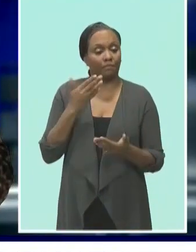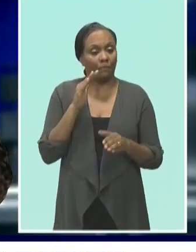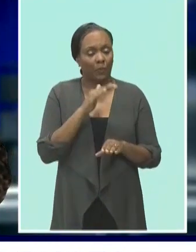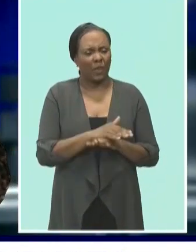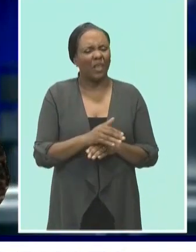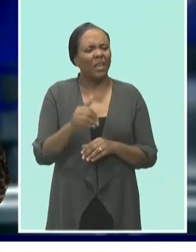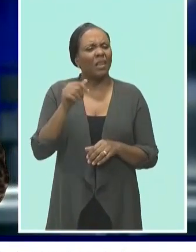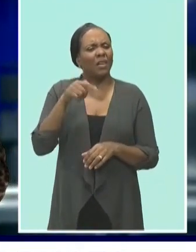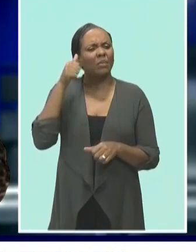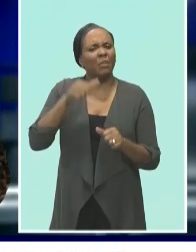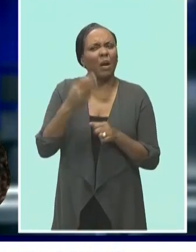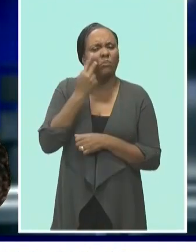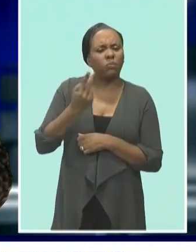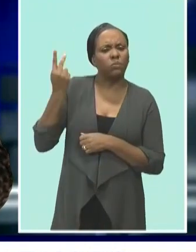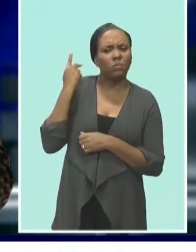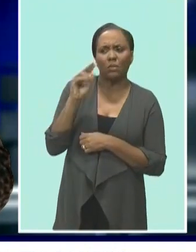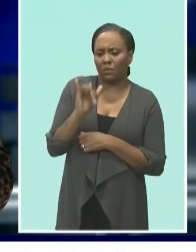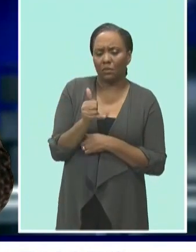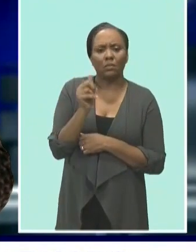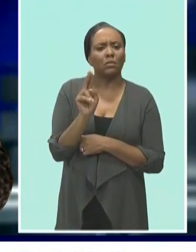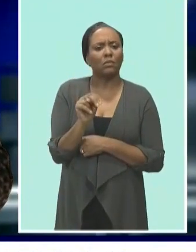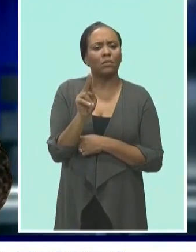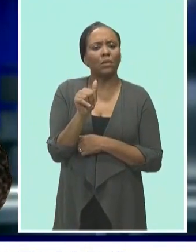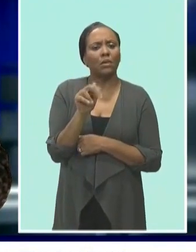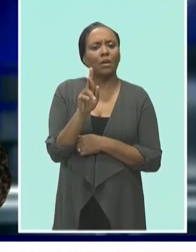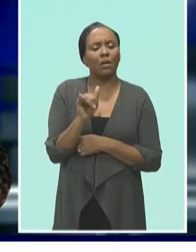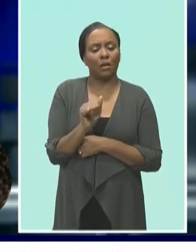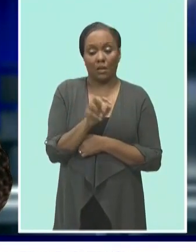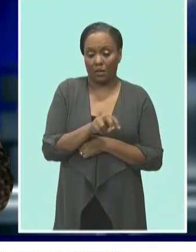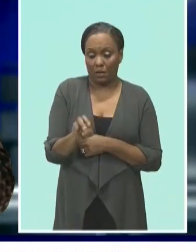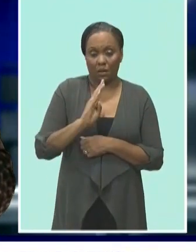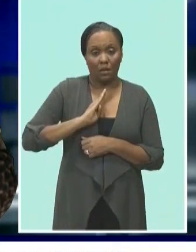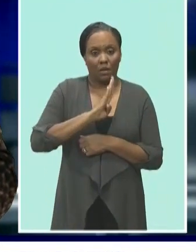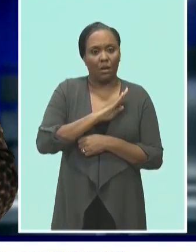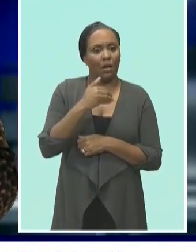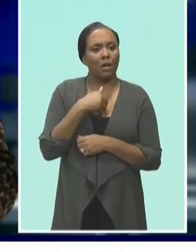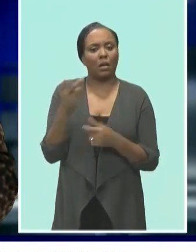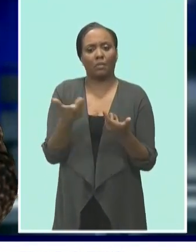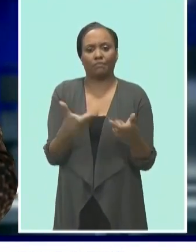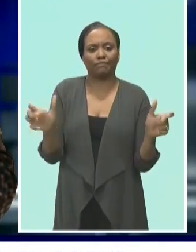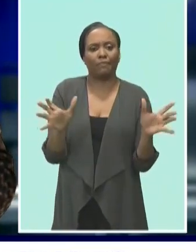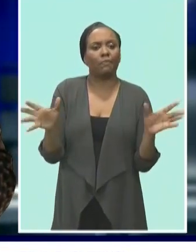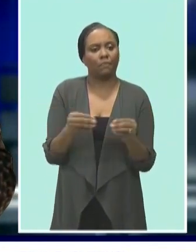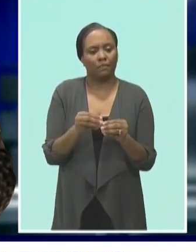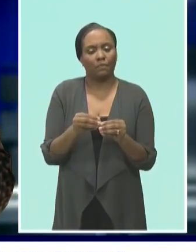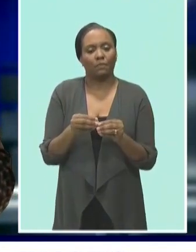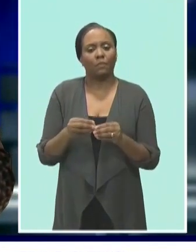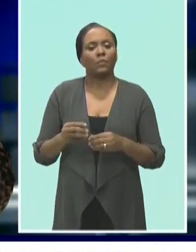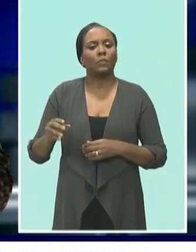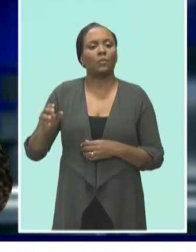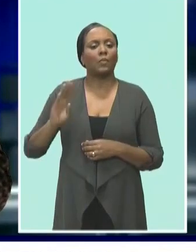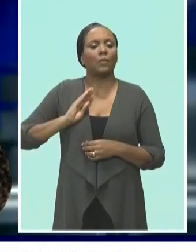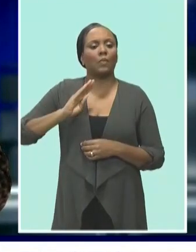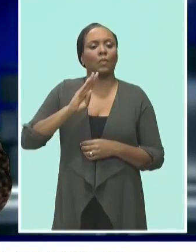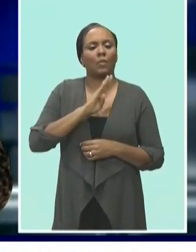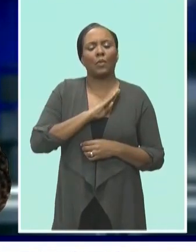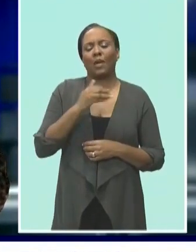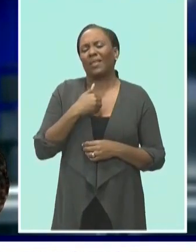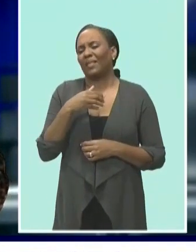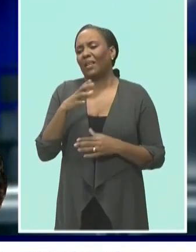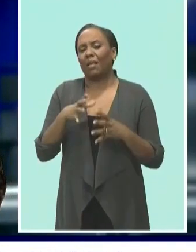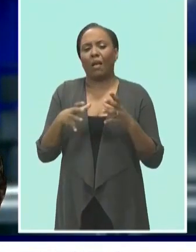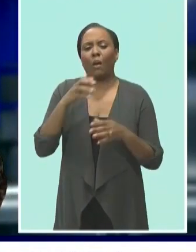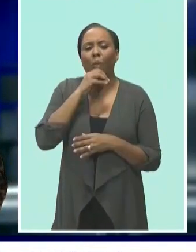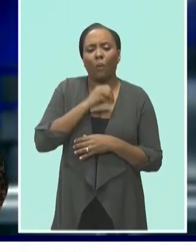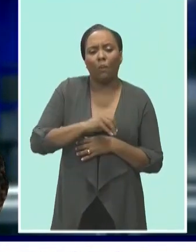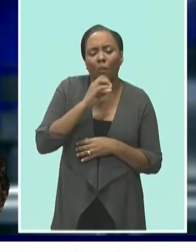recall back in January, the Transport Board hosted its very first bidders conference. It's no secret that the board has an aging fleet and is